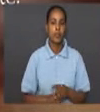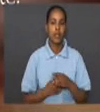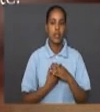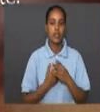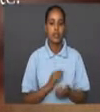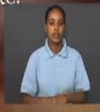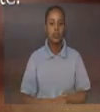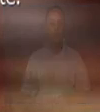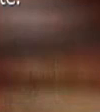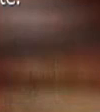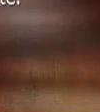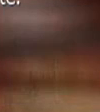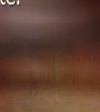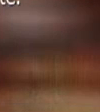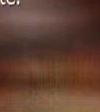Begin.